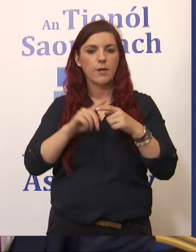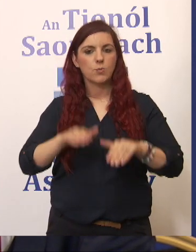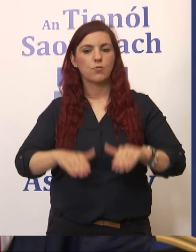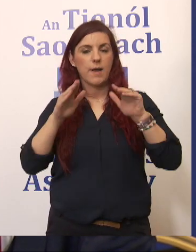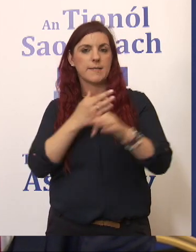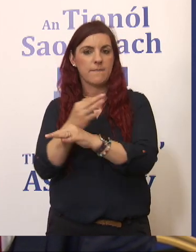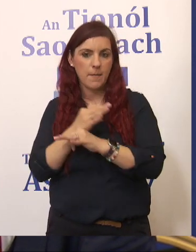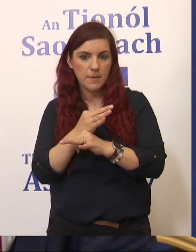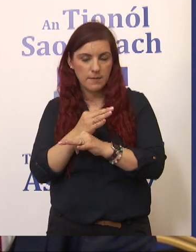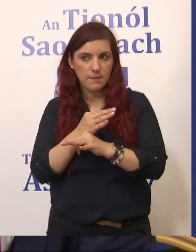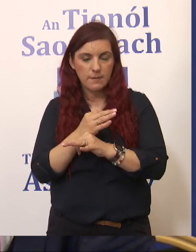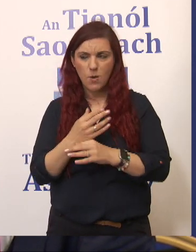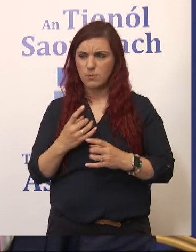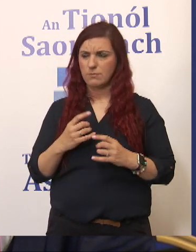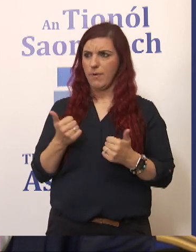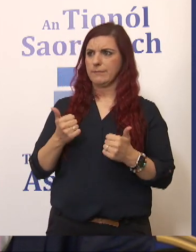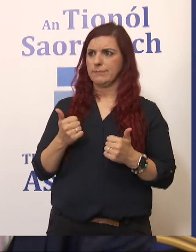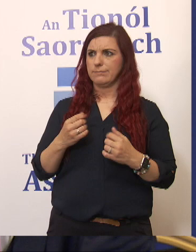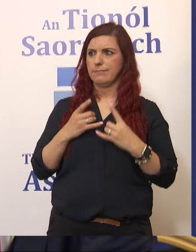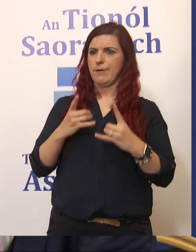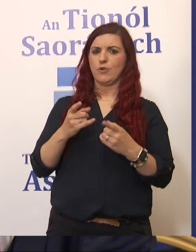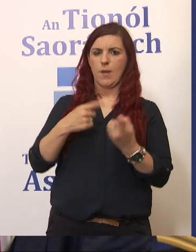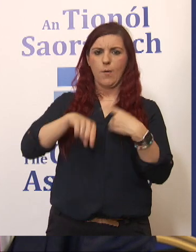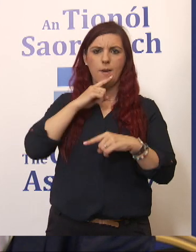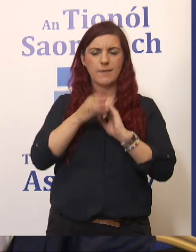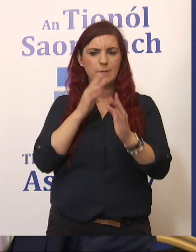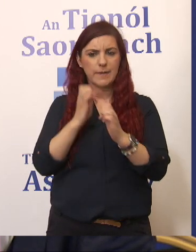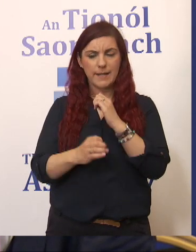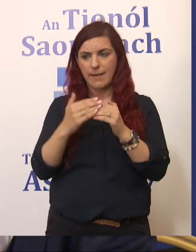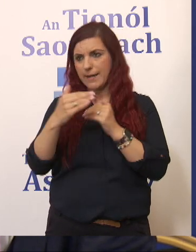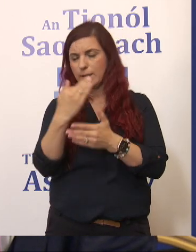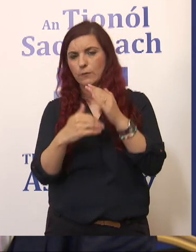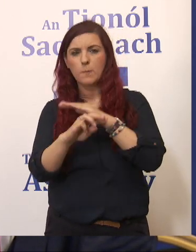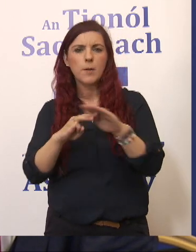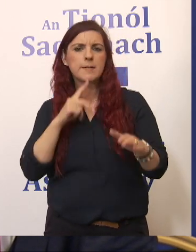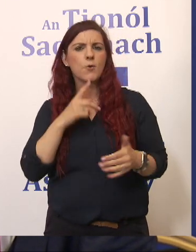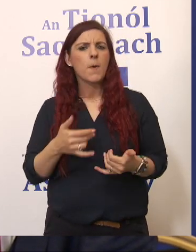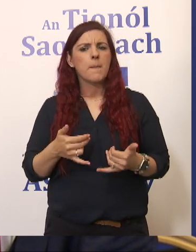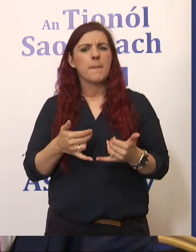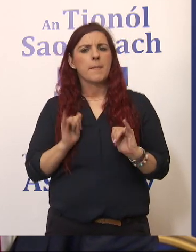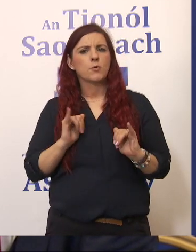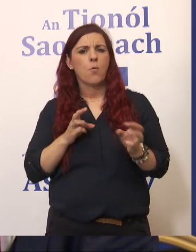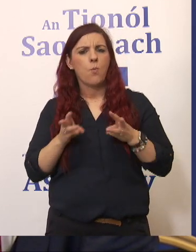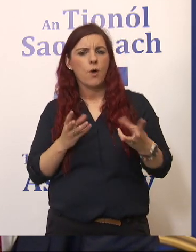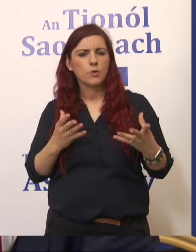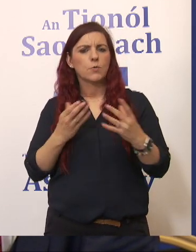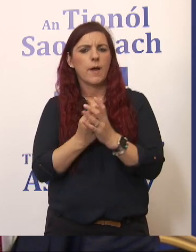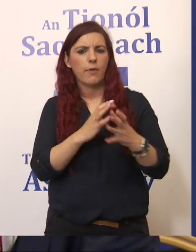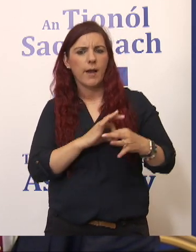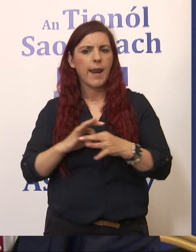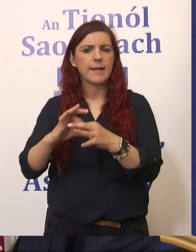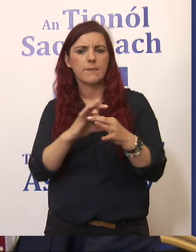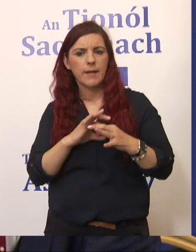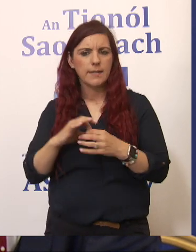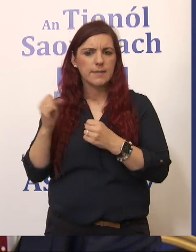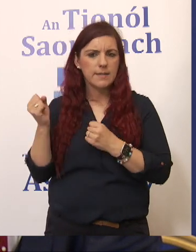So it's a great privilege that we all have this weekend and over the next couple of months to work at our collective best,